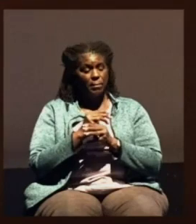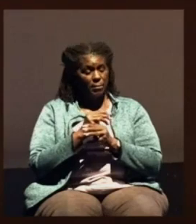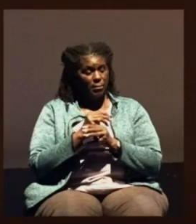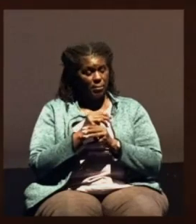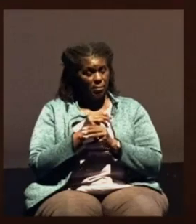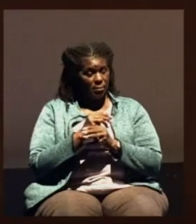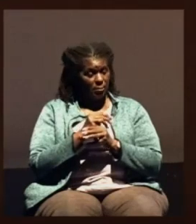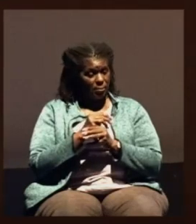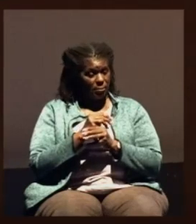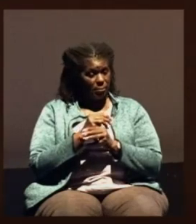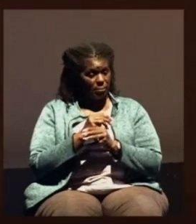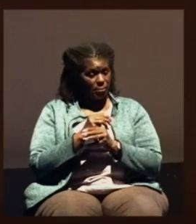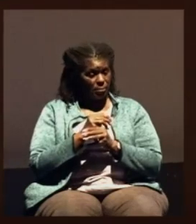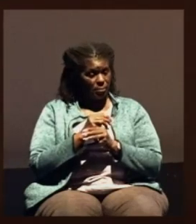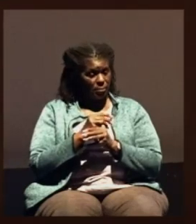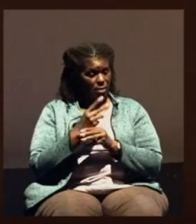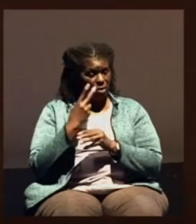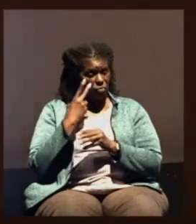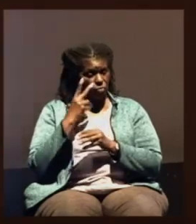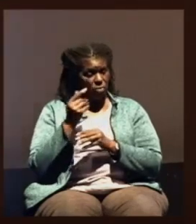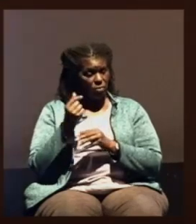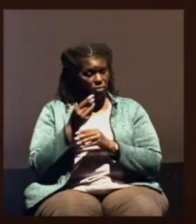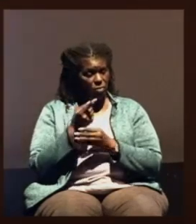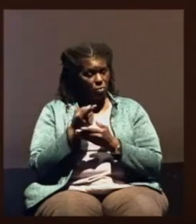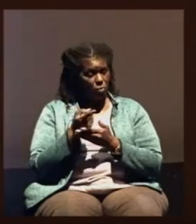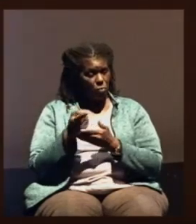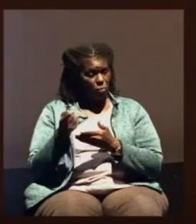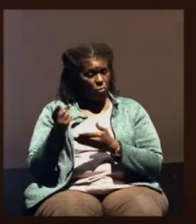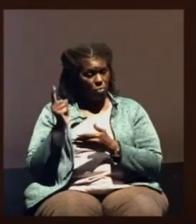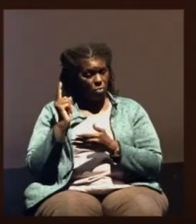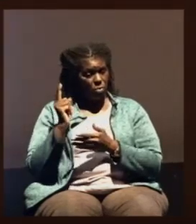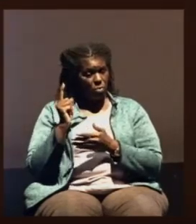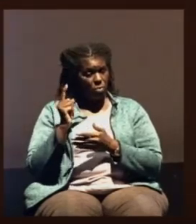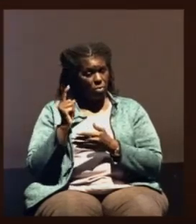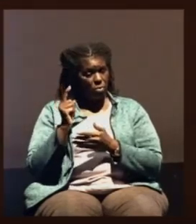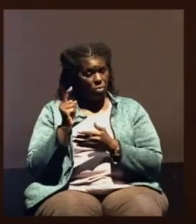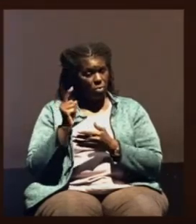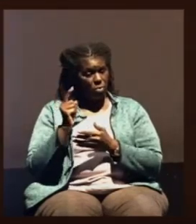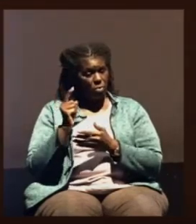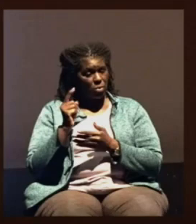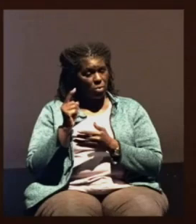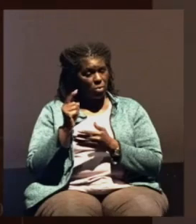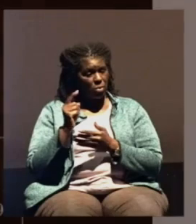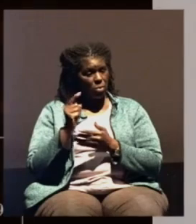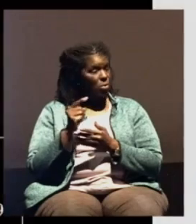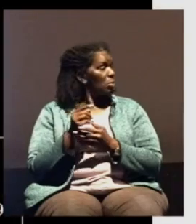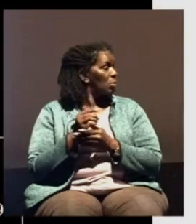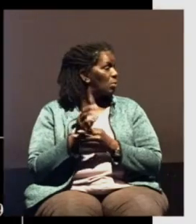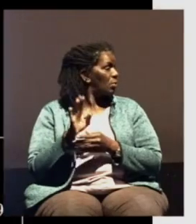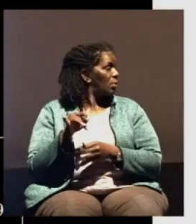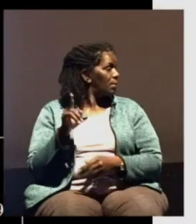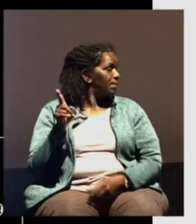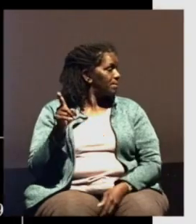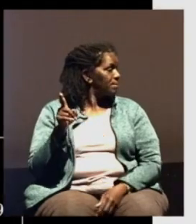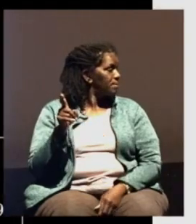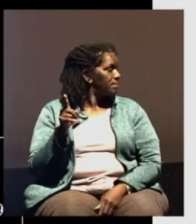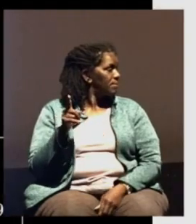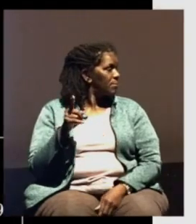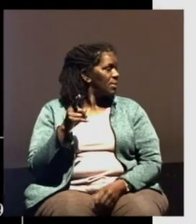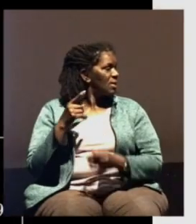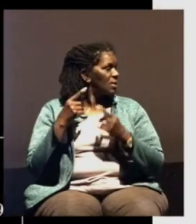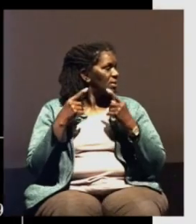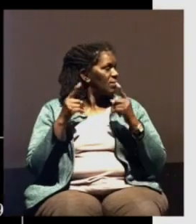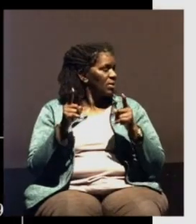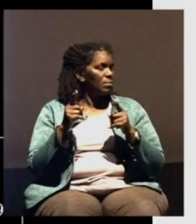was seen like just a few weeks ago. We're all familiar with the game Wordle. It's really popular these days. A few weeks